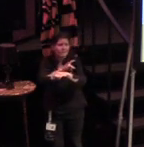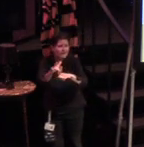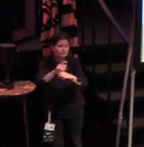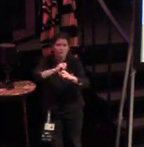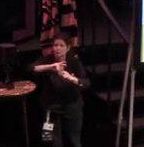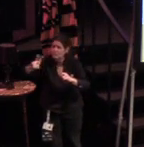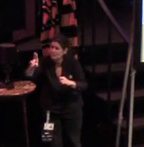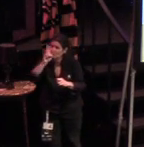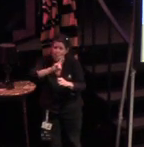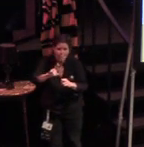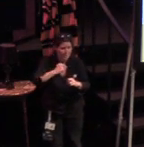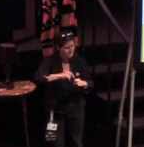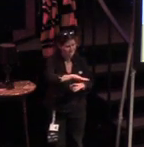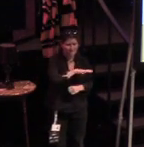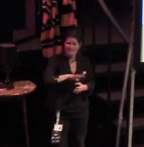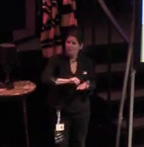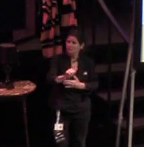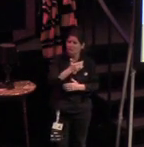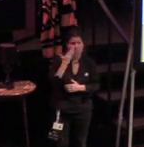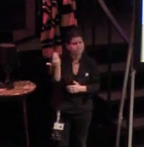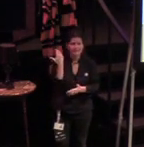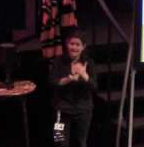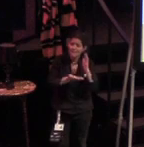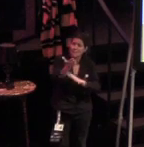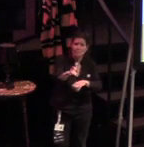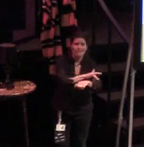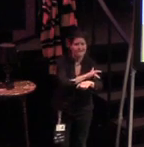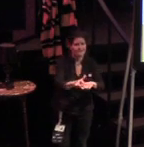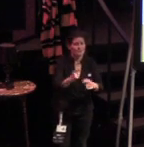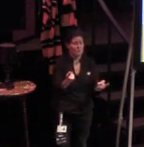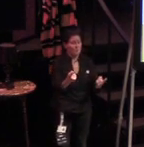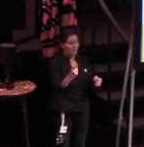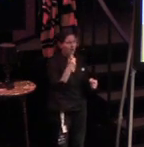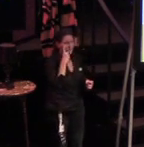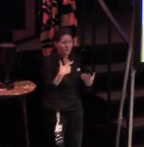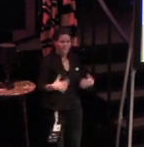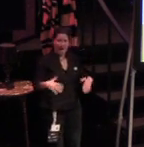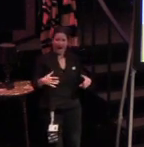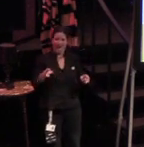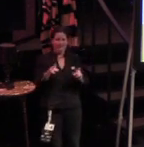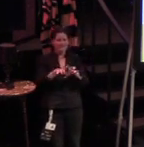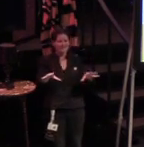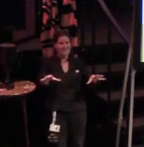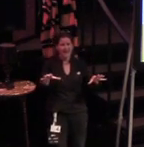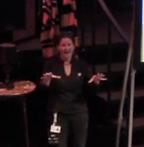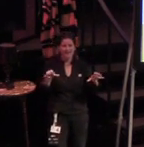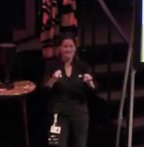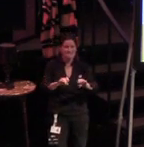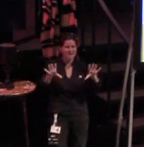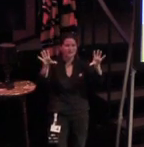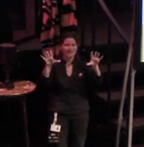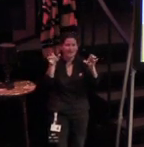um it just wasn't the thing that I did and so I just was like whoa this is like nine years is amazing so